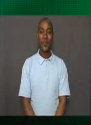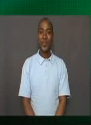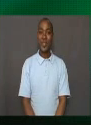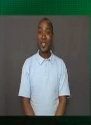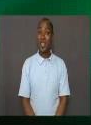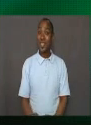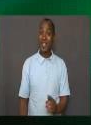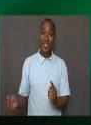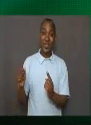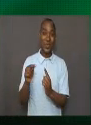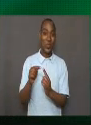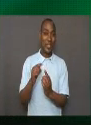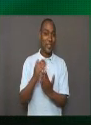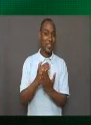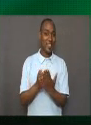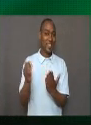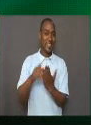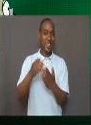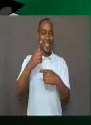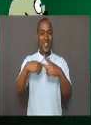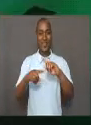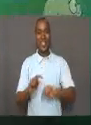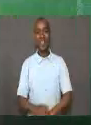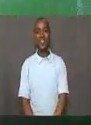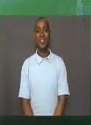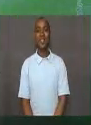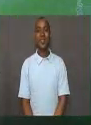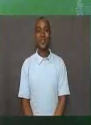Let's get back to our lesson.